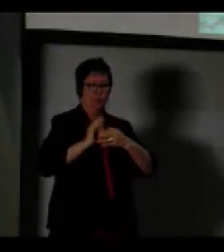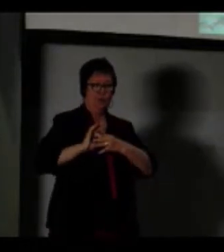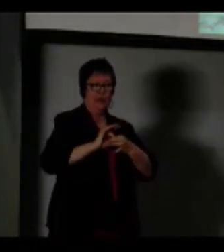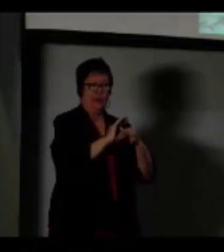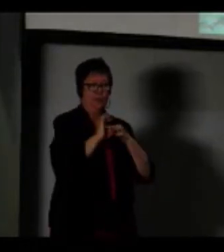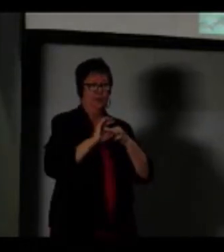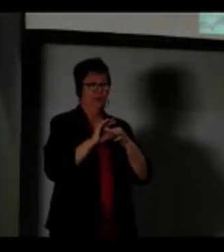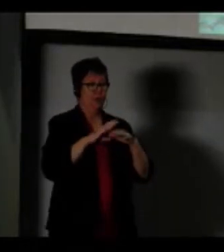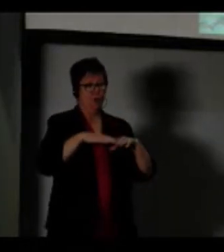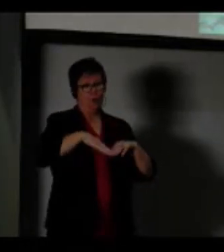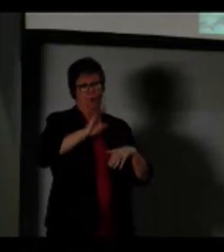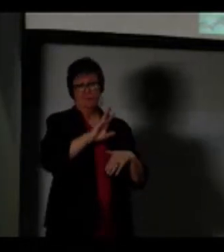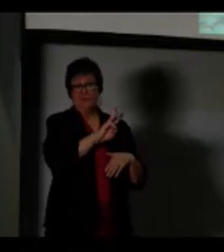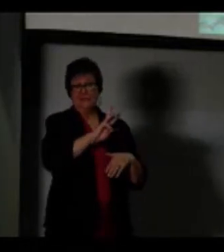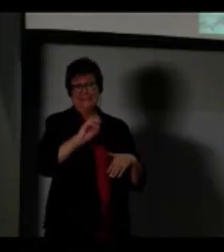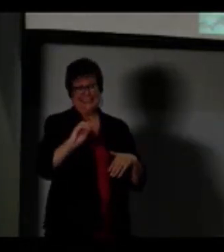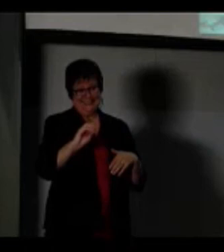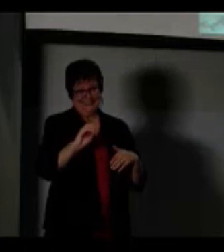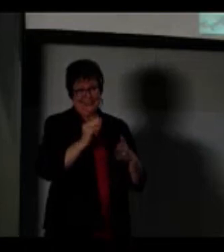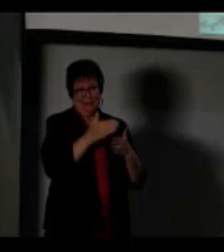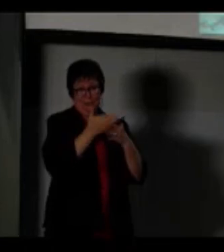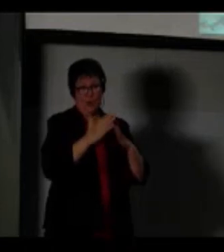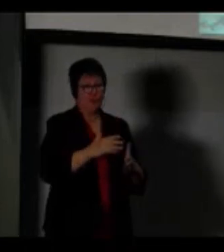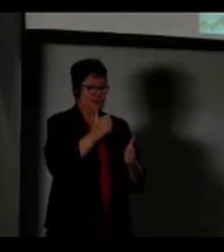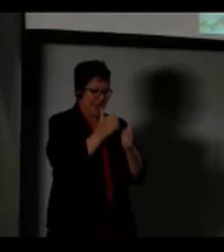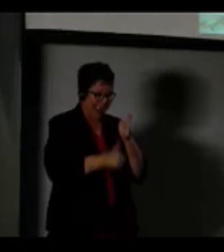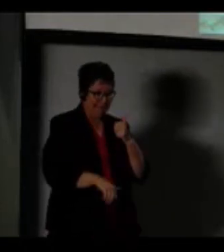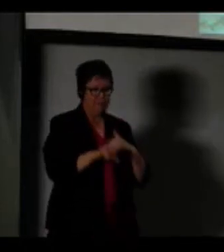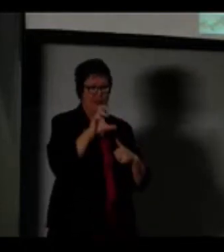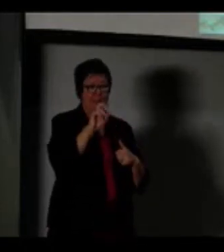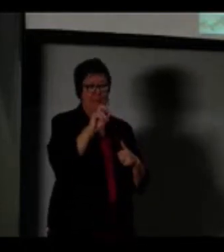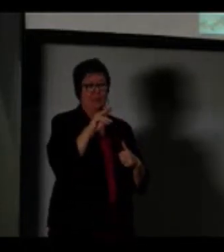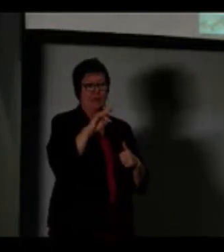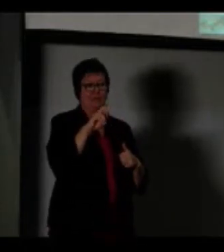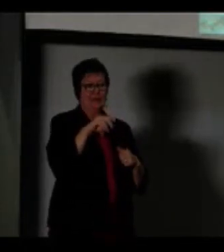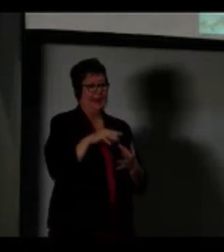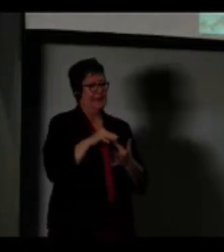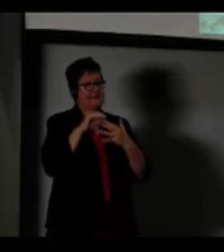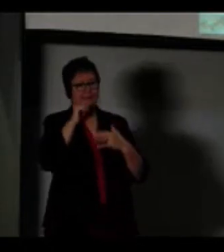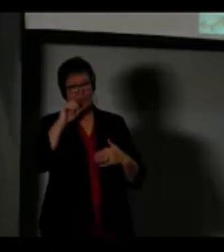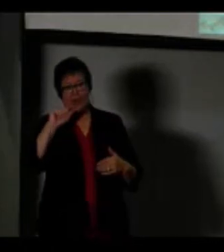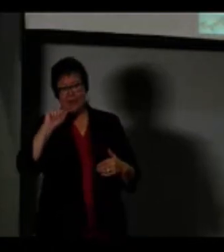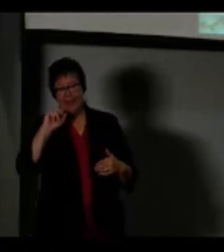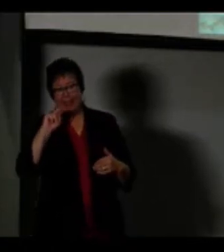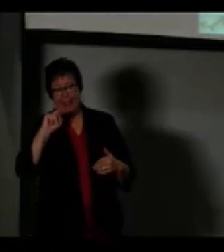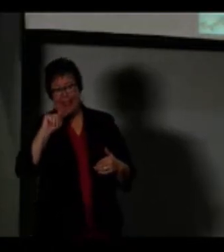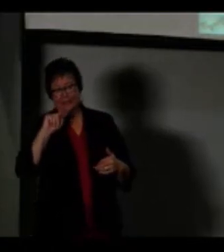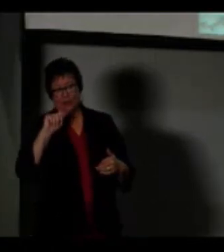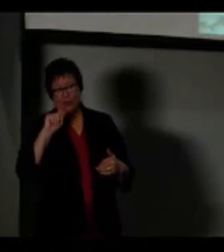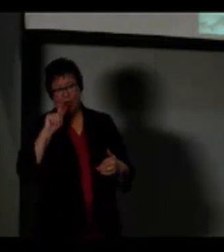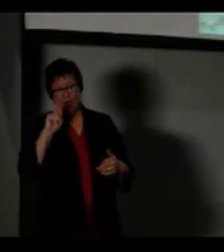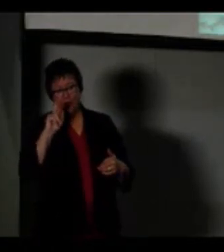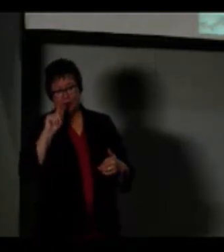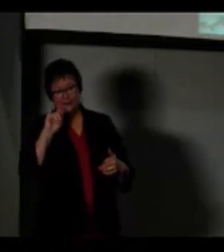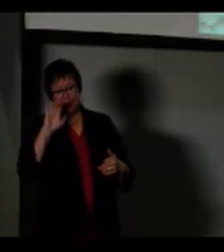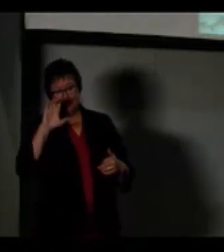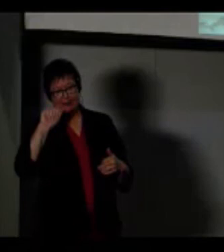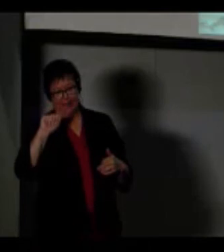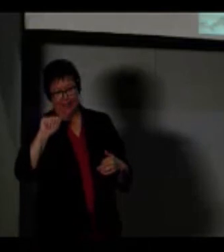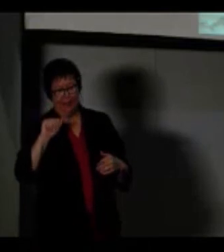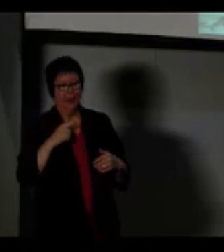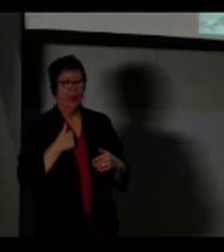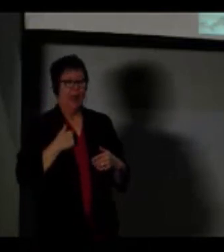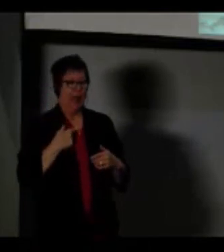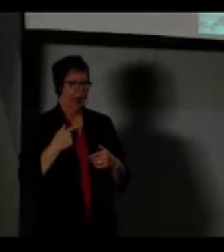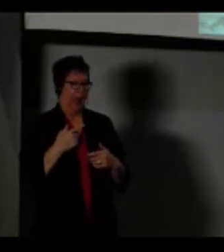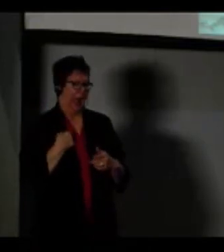60 partners on every continent except Antarctica. I joke we want to bring a scanner down to Antarctica, scan a book, and then we can